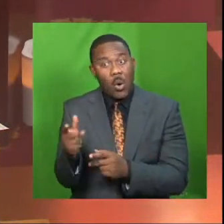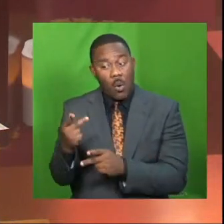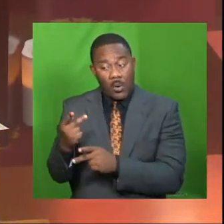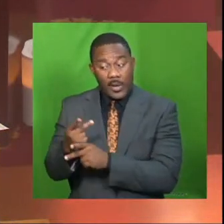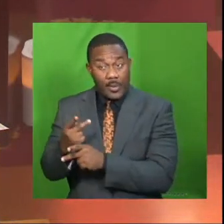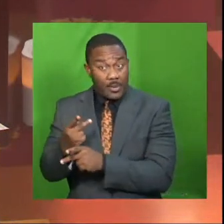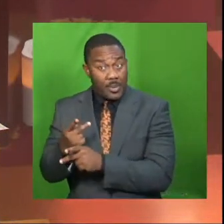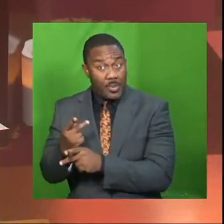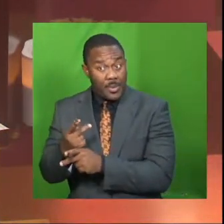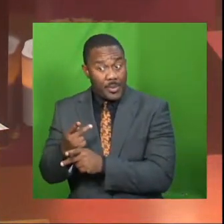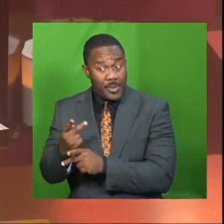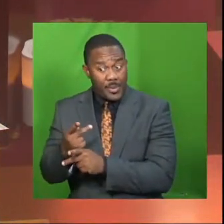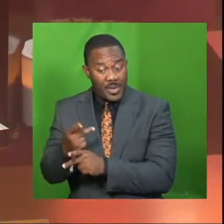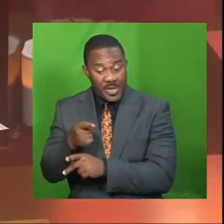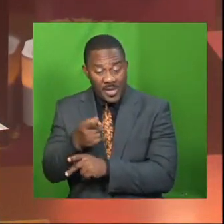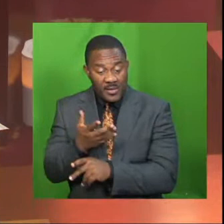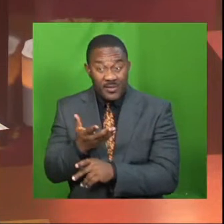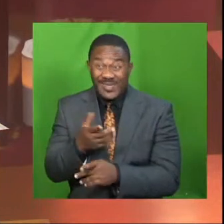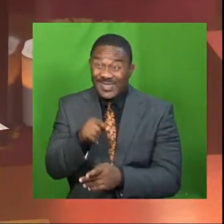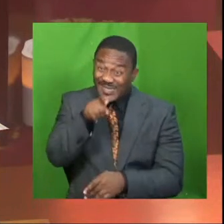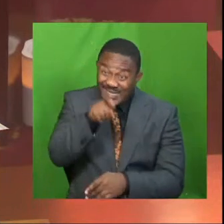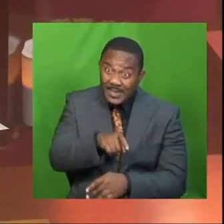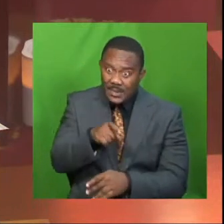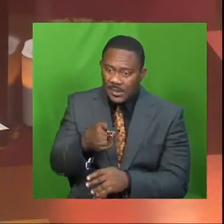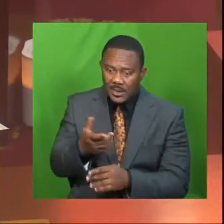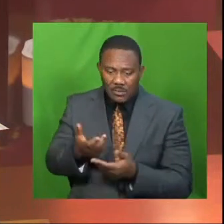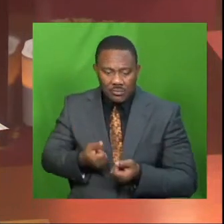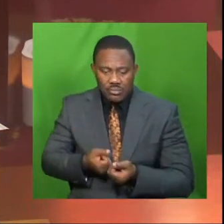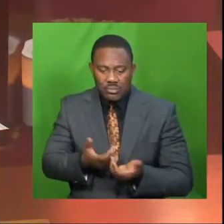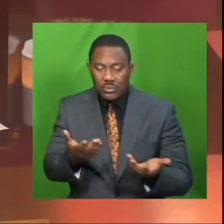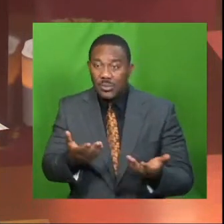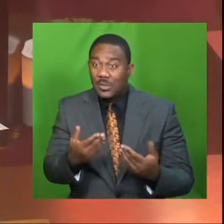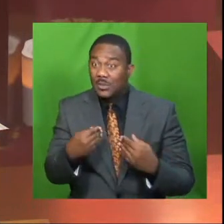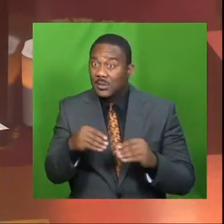punishment we give them. So we are on track, and